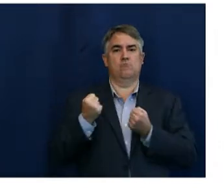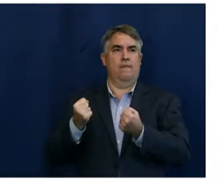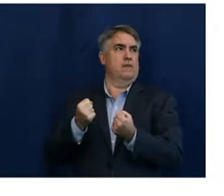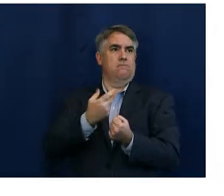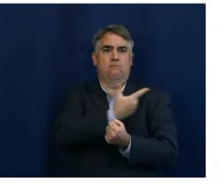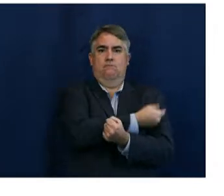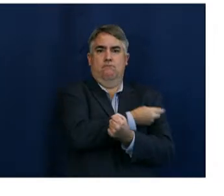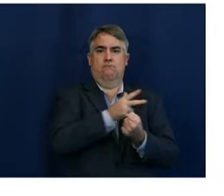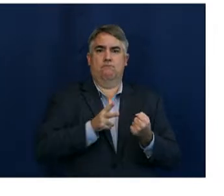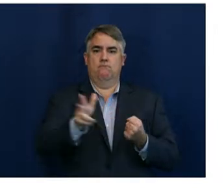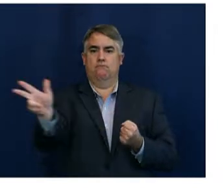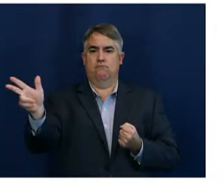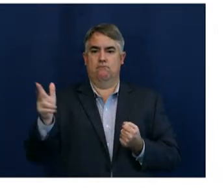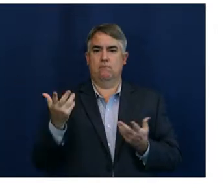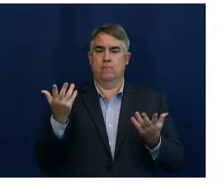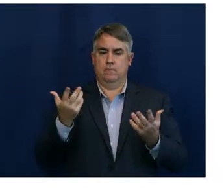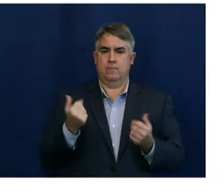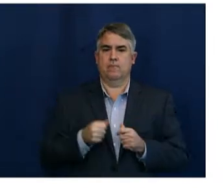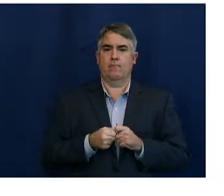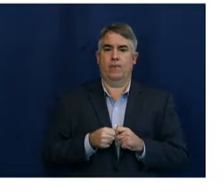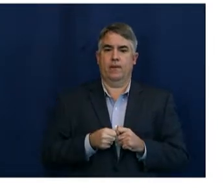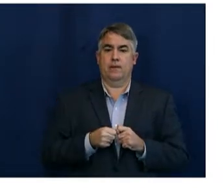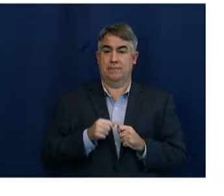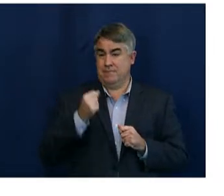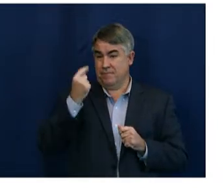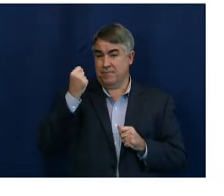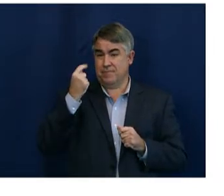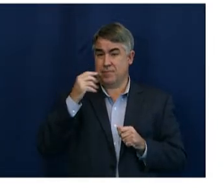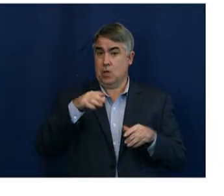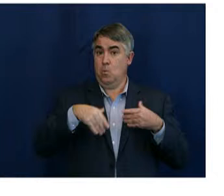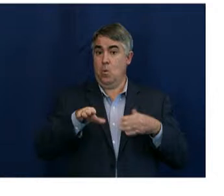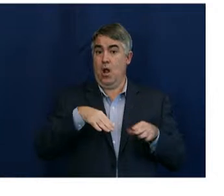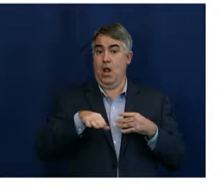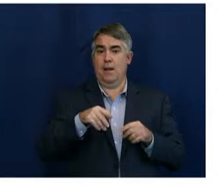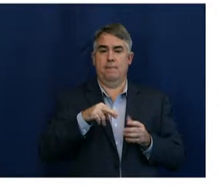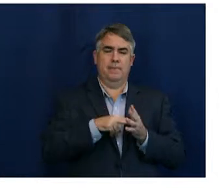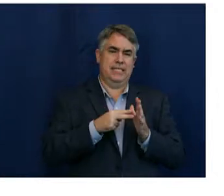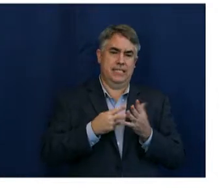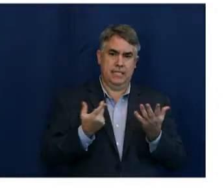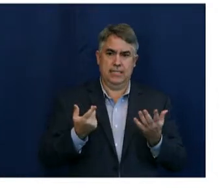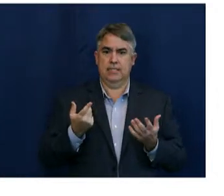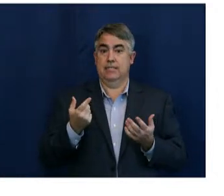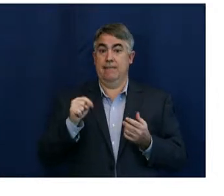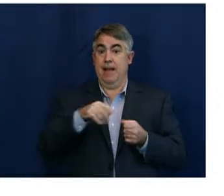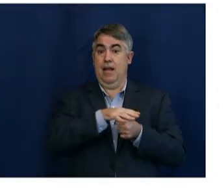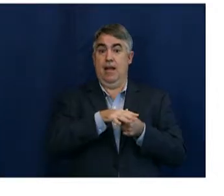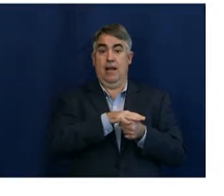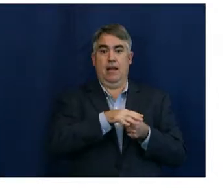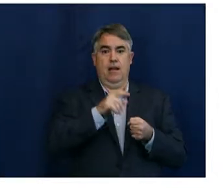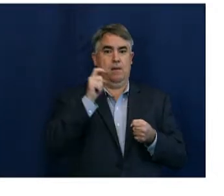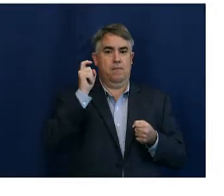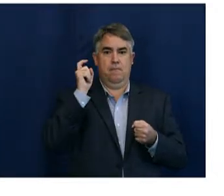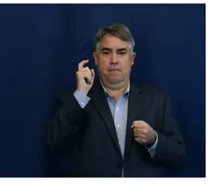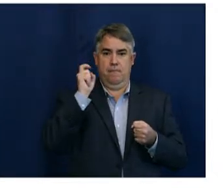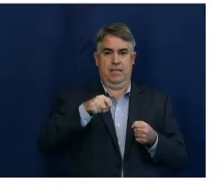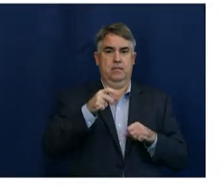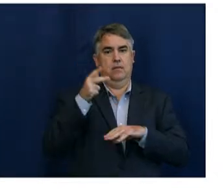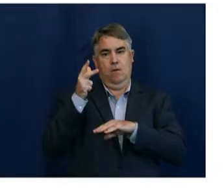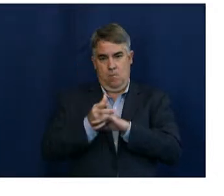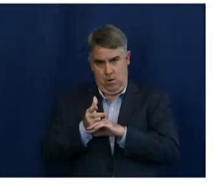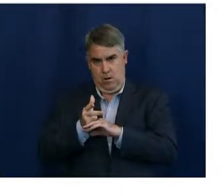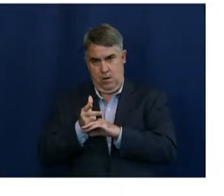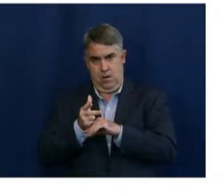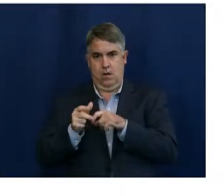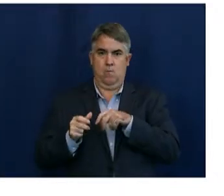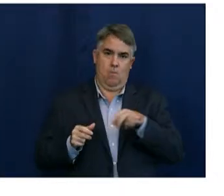can also want to clarify that when we mean walk-in, it means that this is an actual site where you have to get off your car and you have to go inside to get your